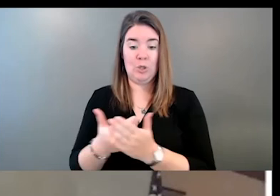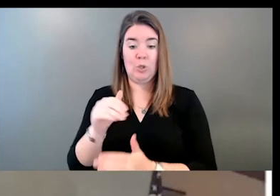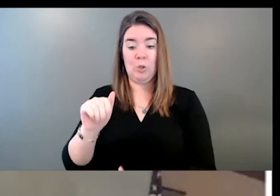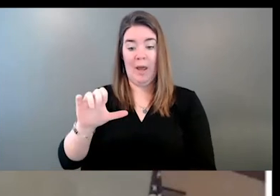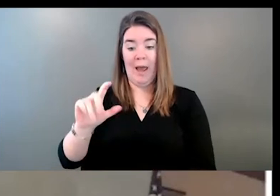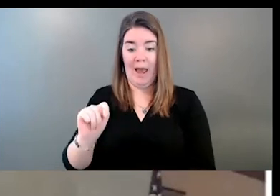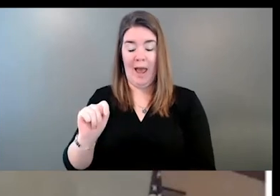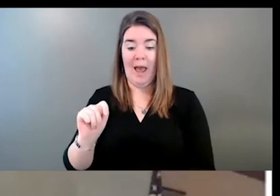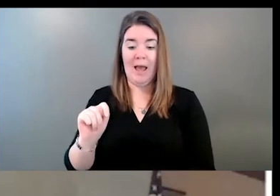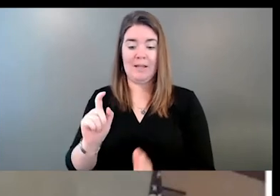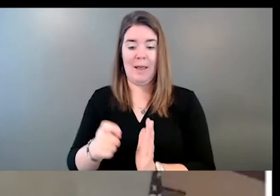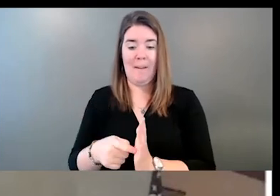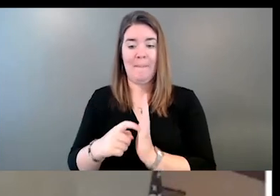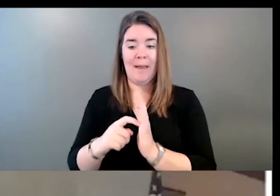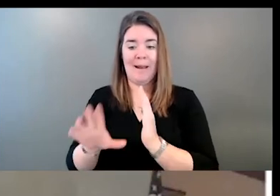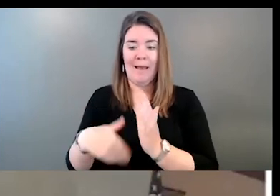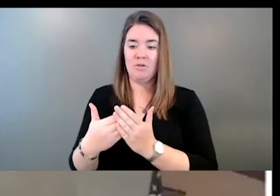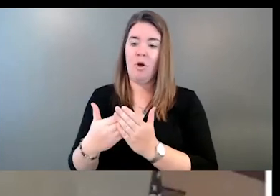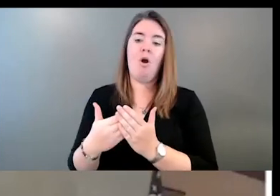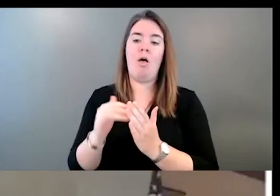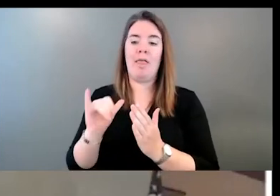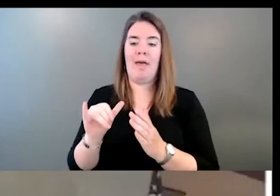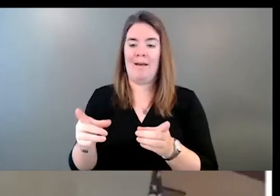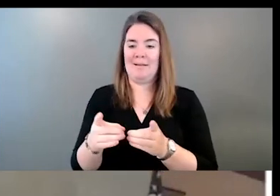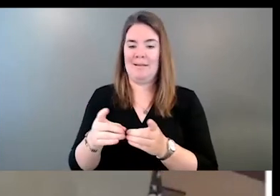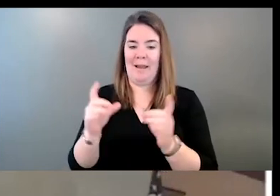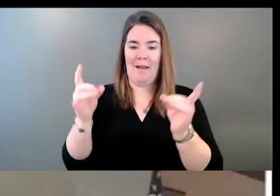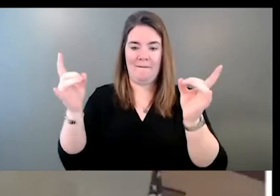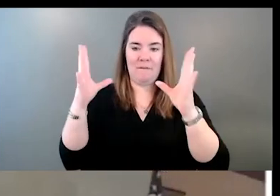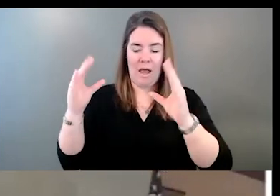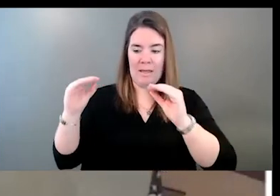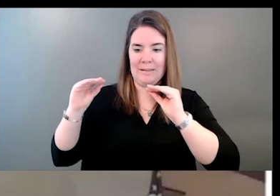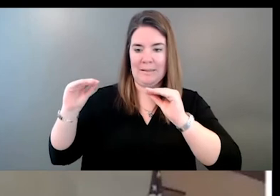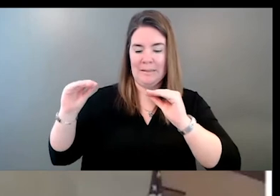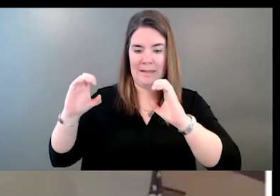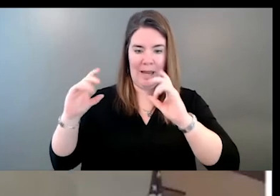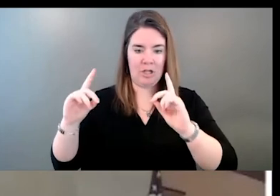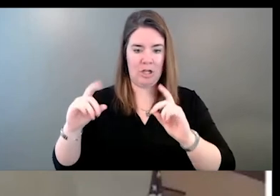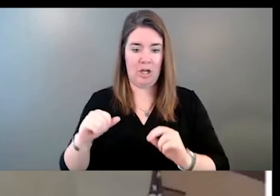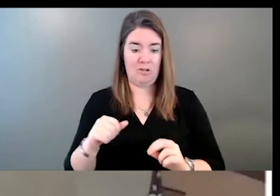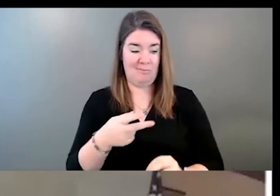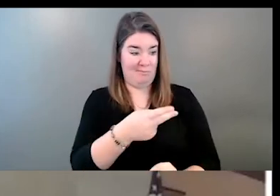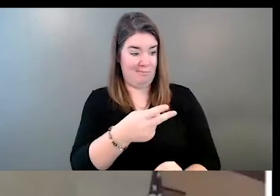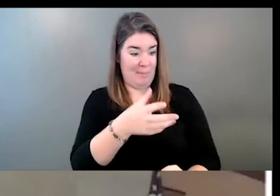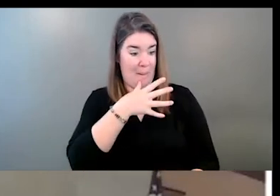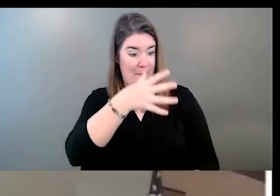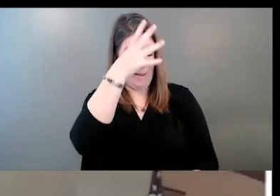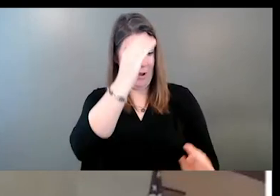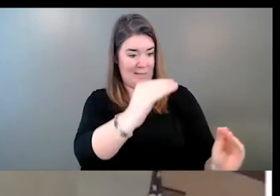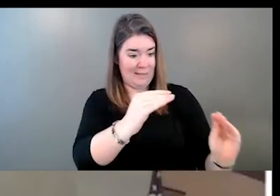in all of Ohio schools. Elsa and Jim gave us all lessons to follow in